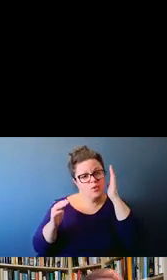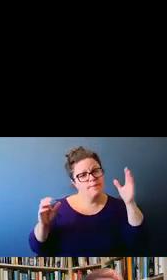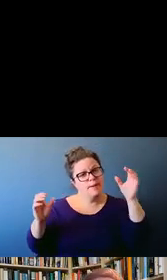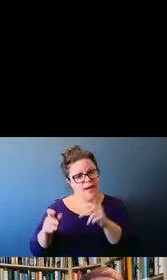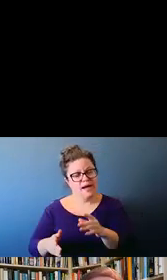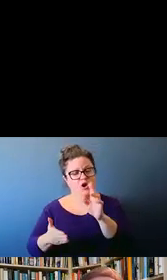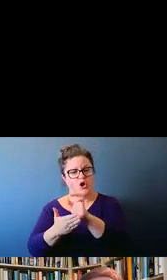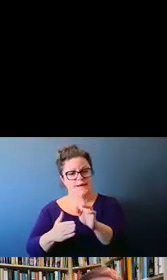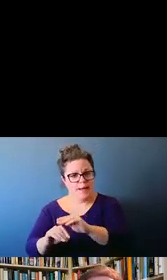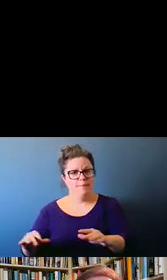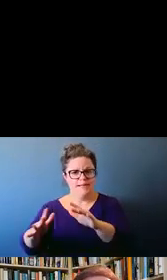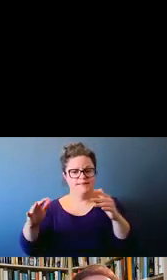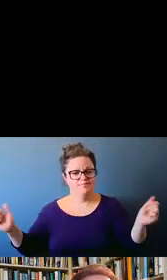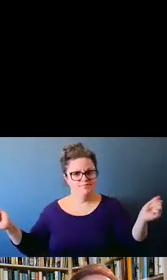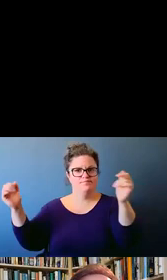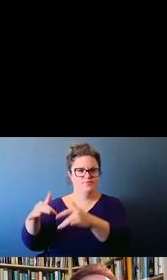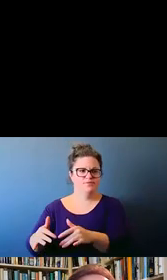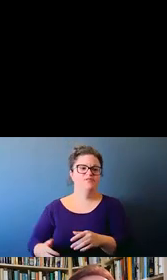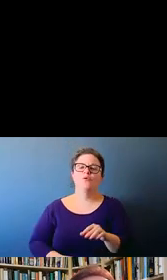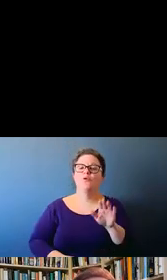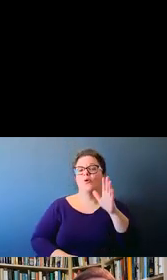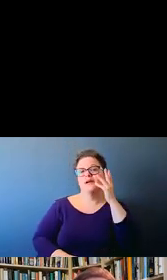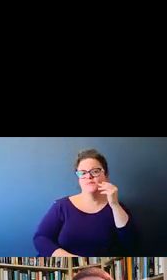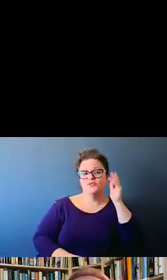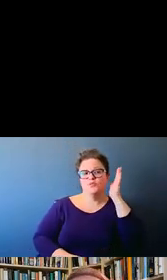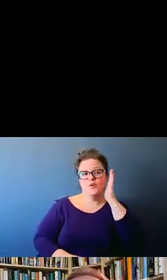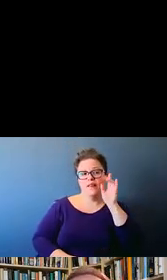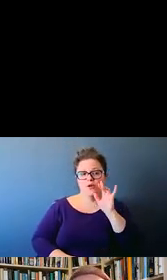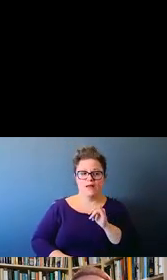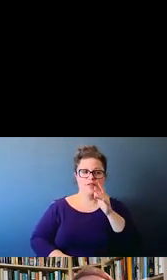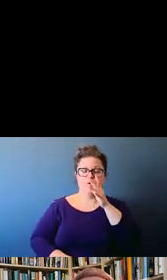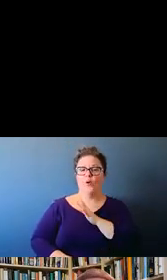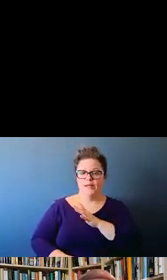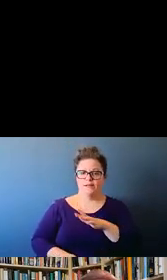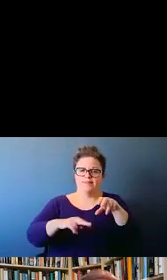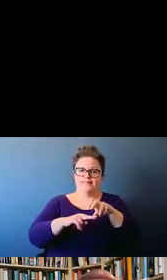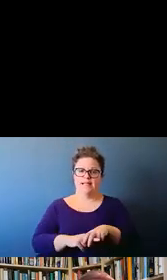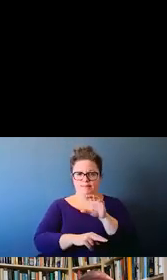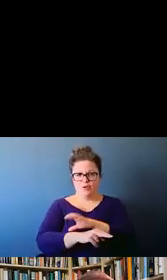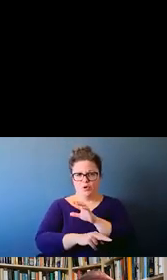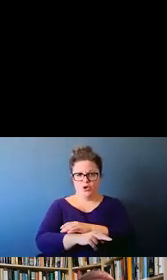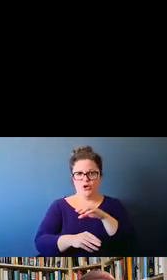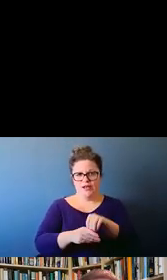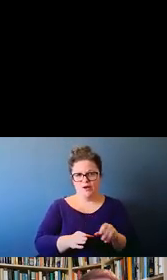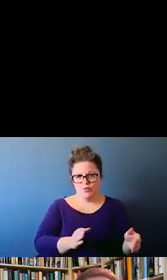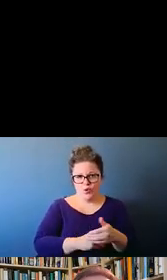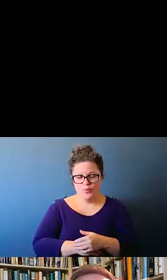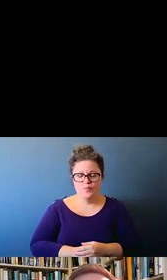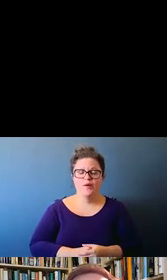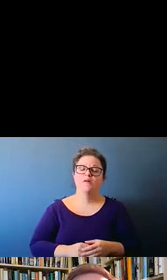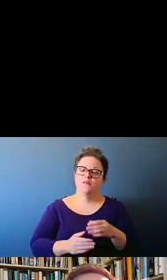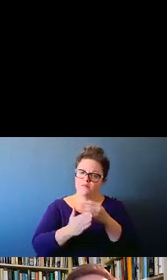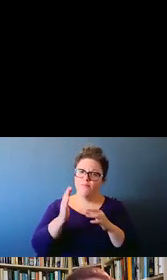like the woman there at the computer in her room. There will be online classes using